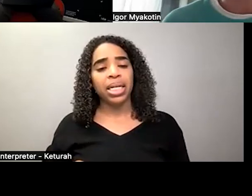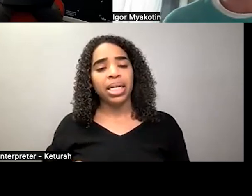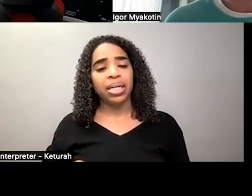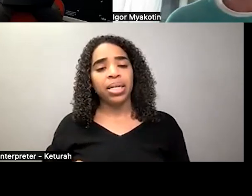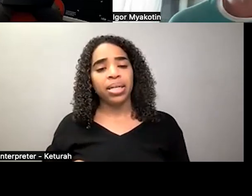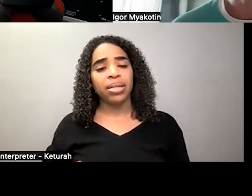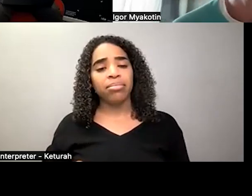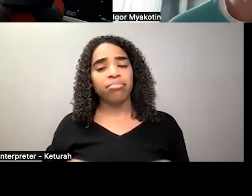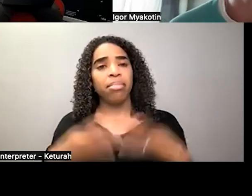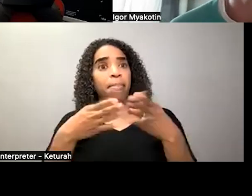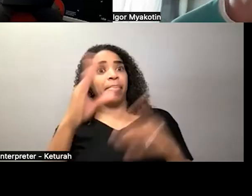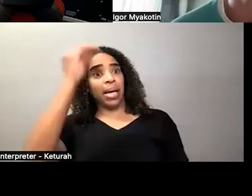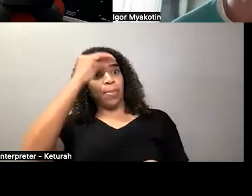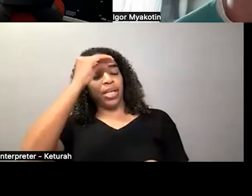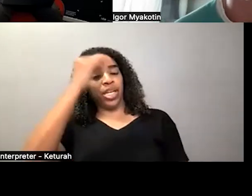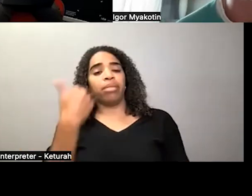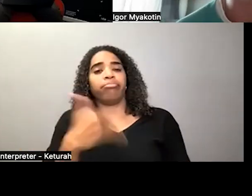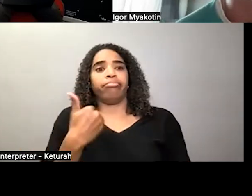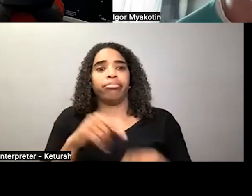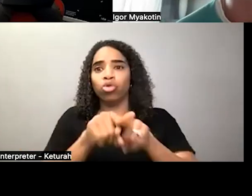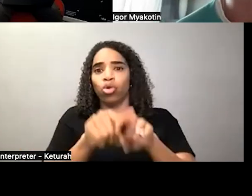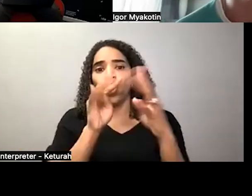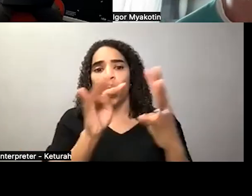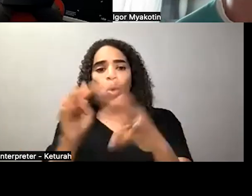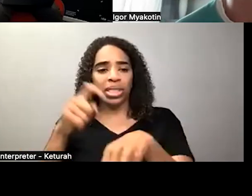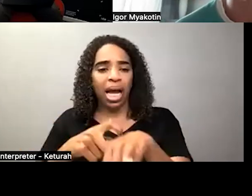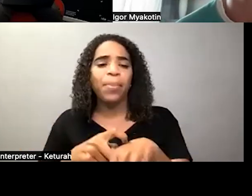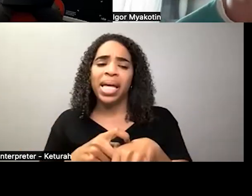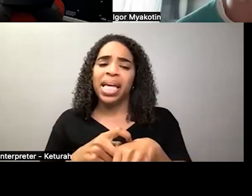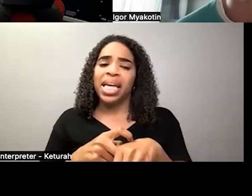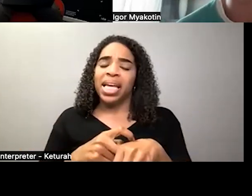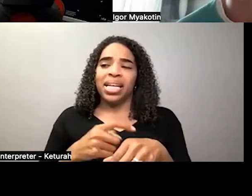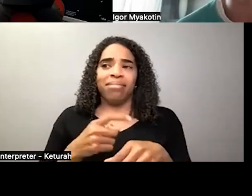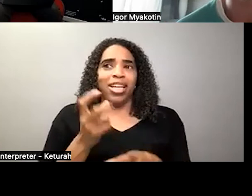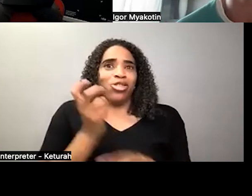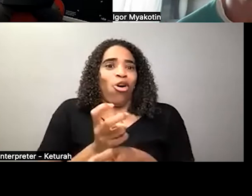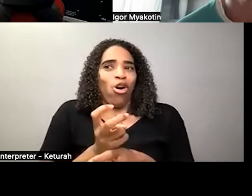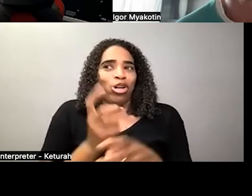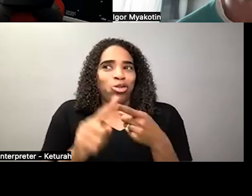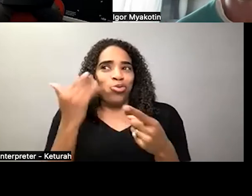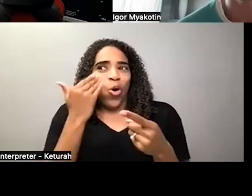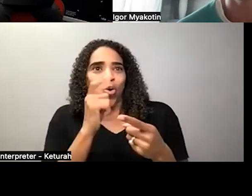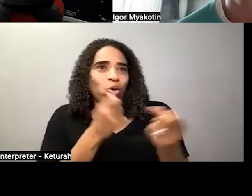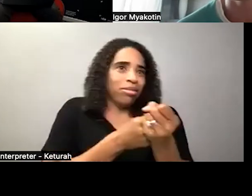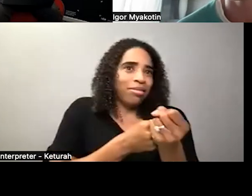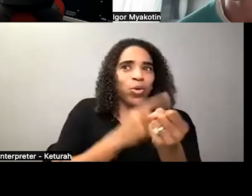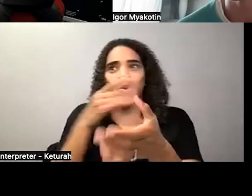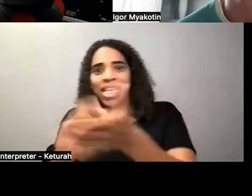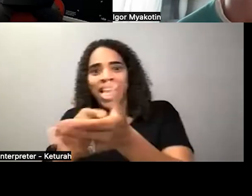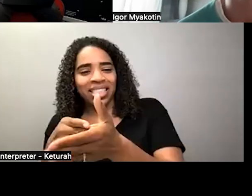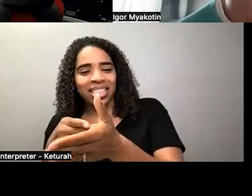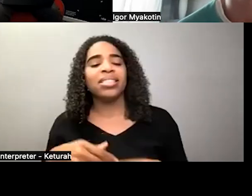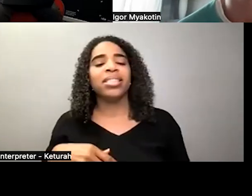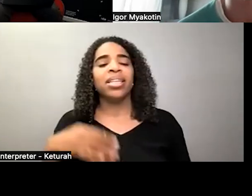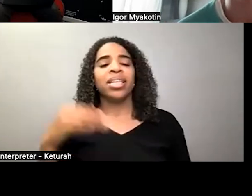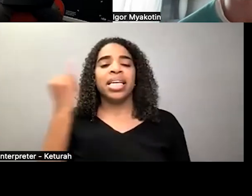public opinion during the wartime is really hard to measure. It's really hard to know. Whenever someone